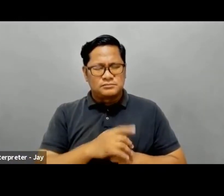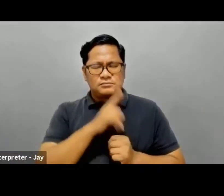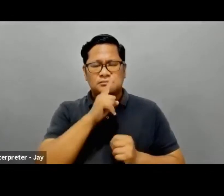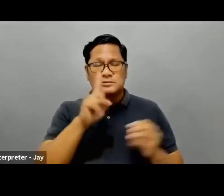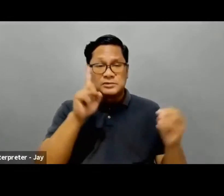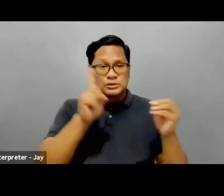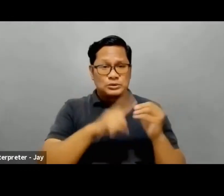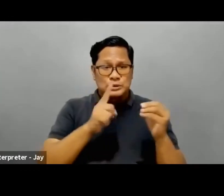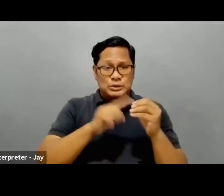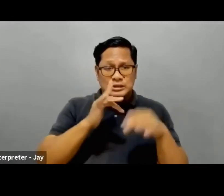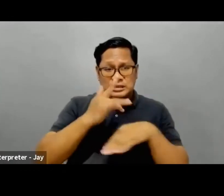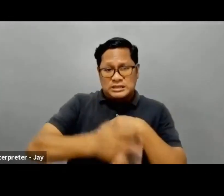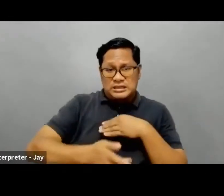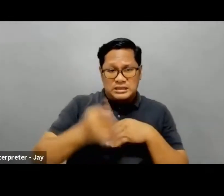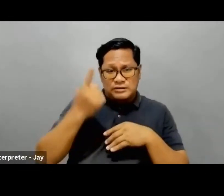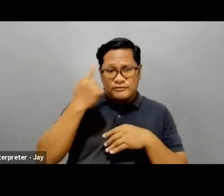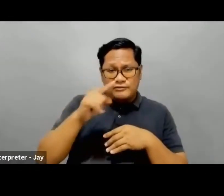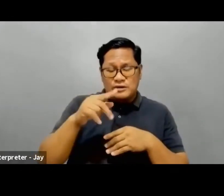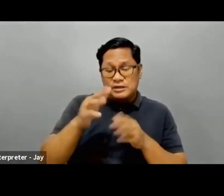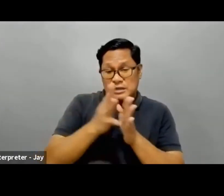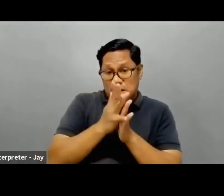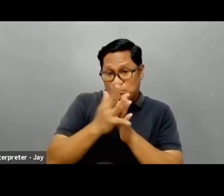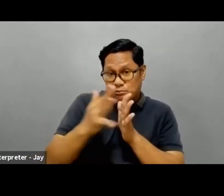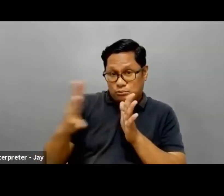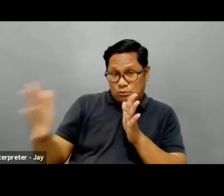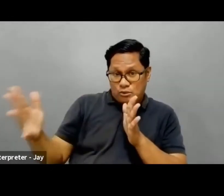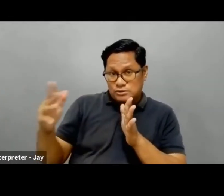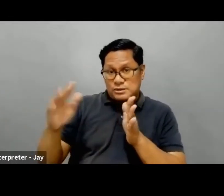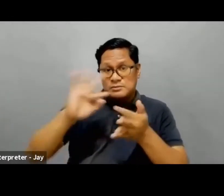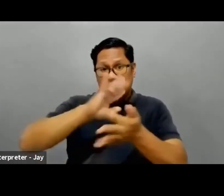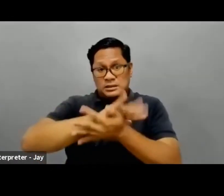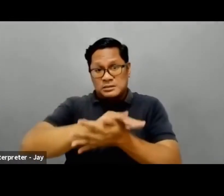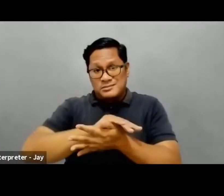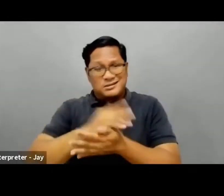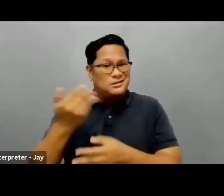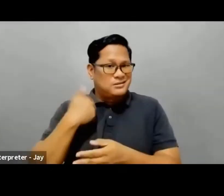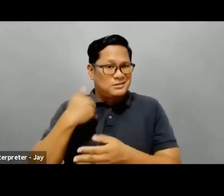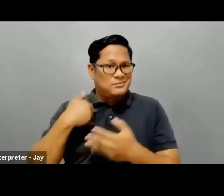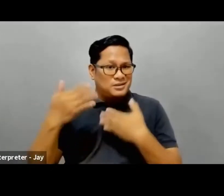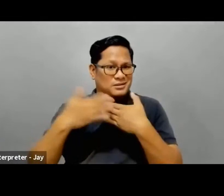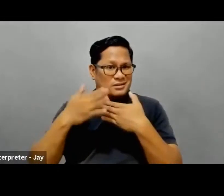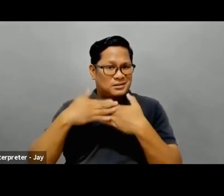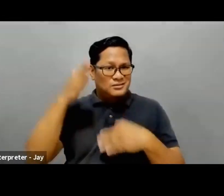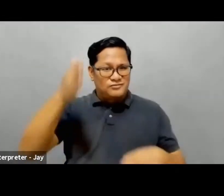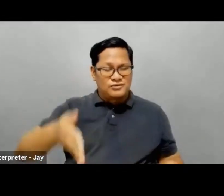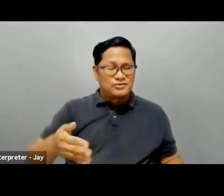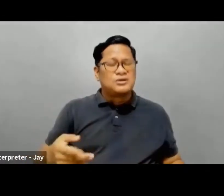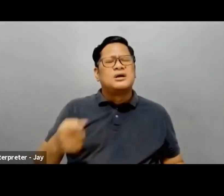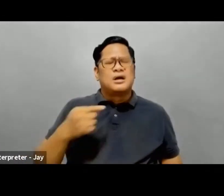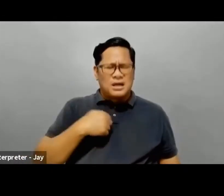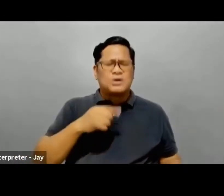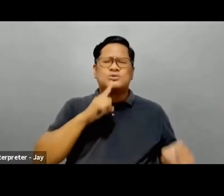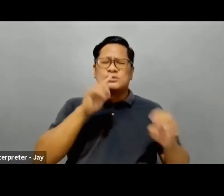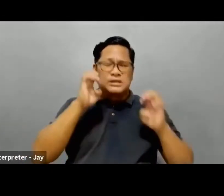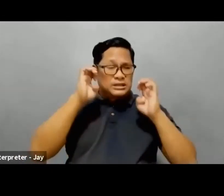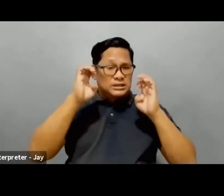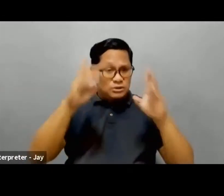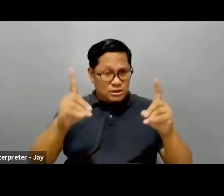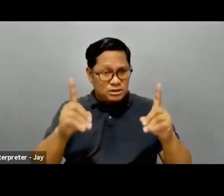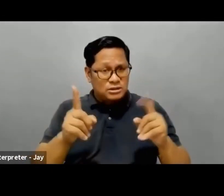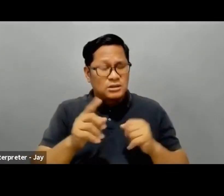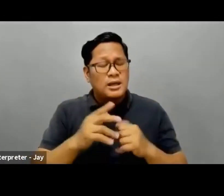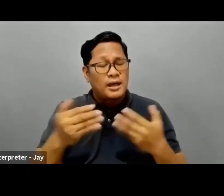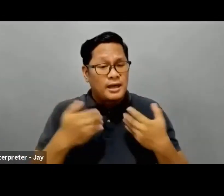talk about a post-pandemic era. It's not in the near future. Ako ay educator, we already